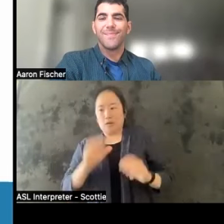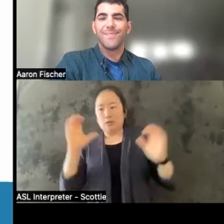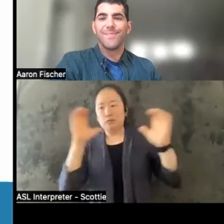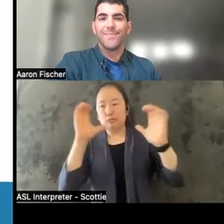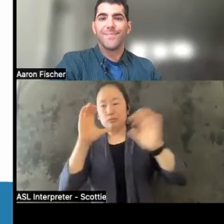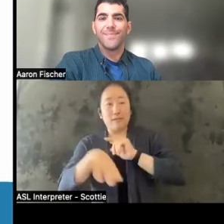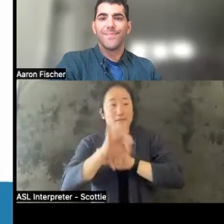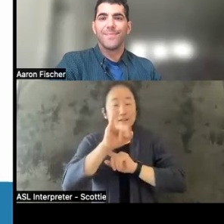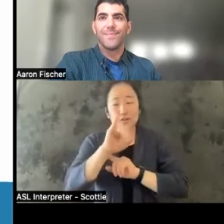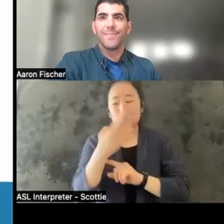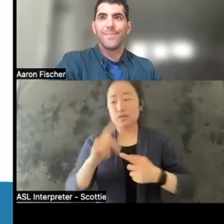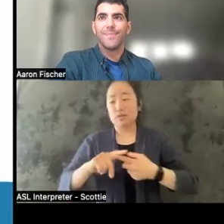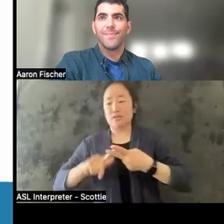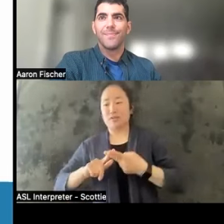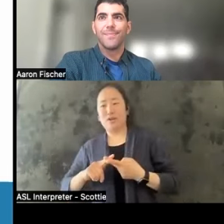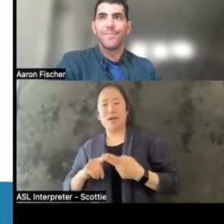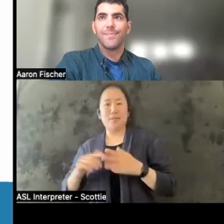in.